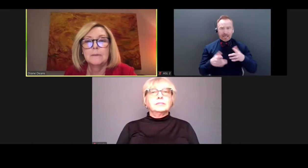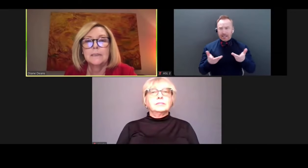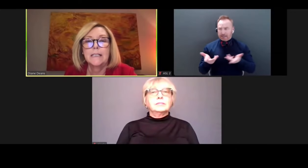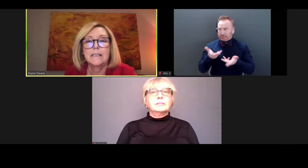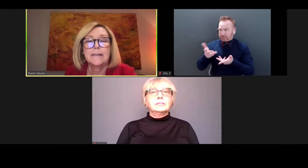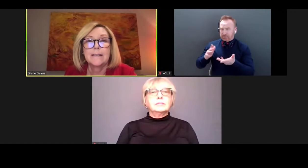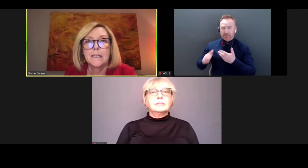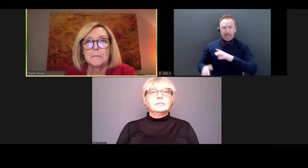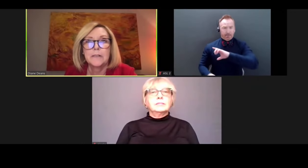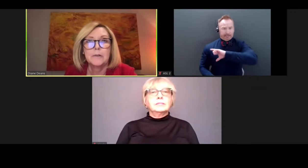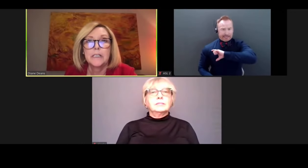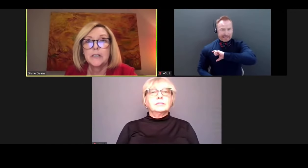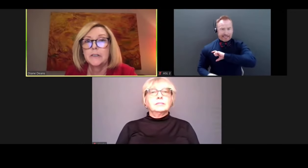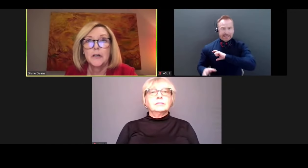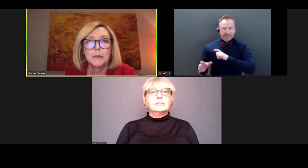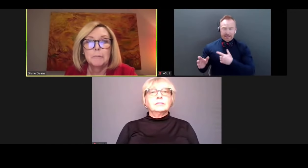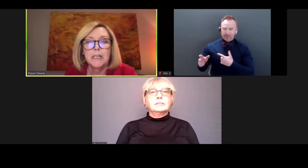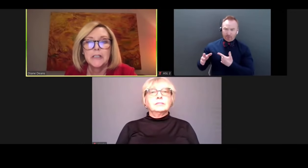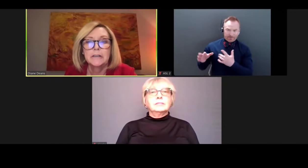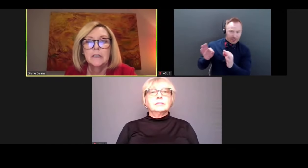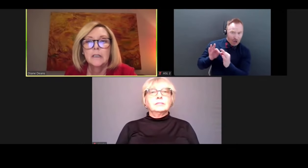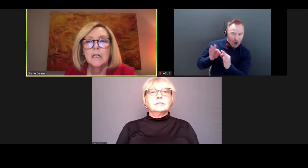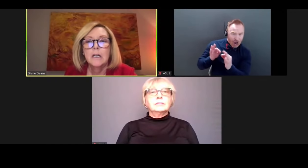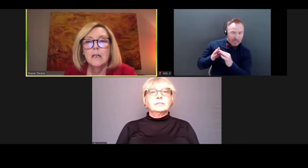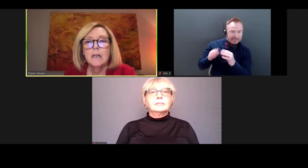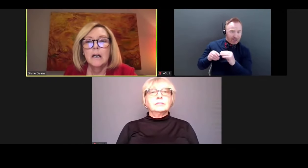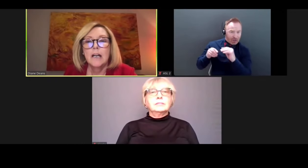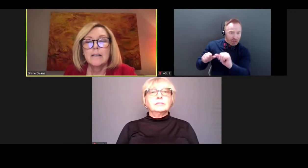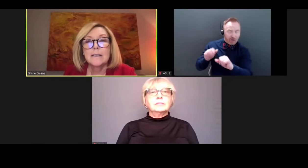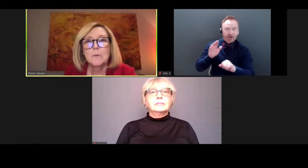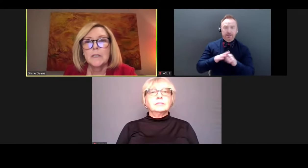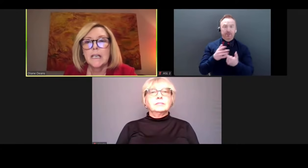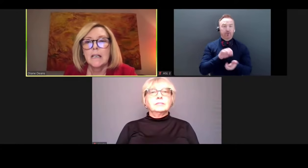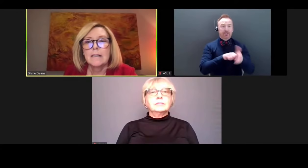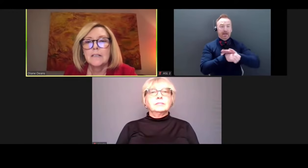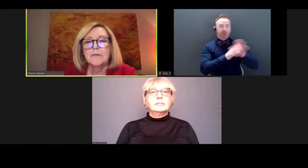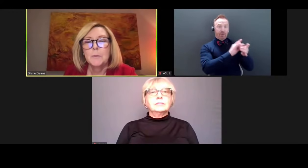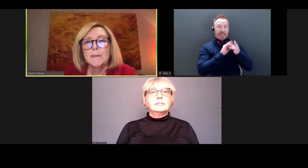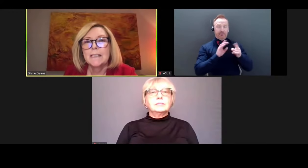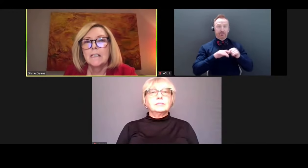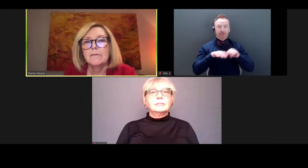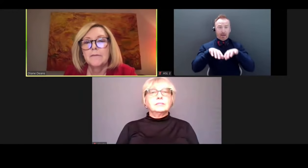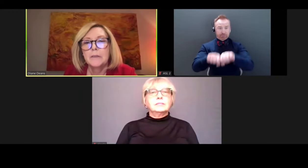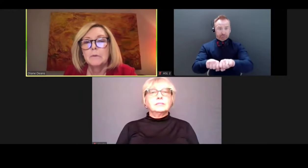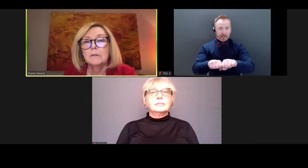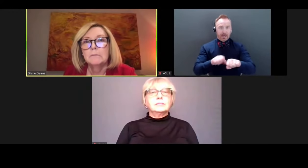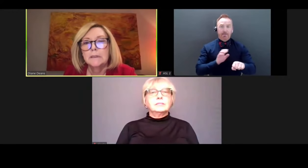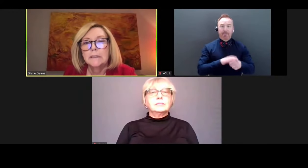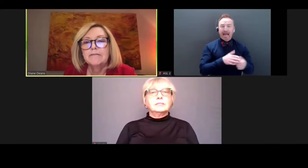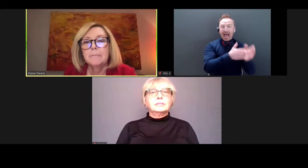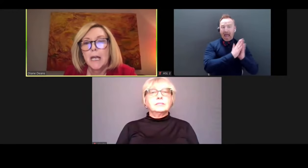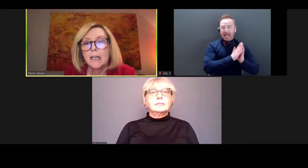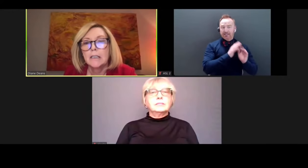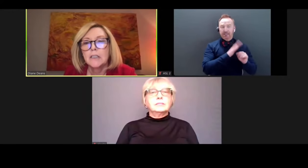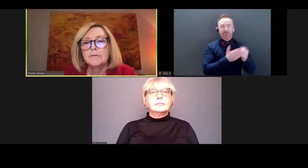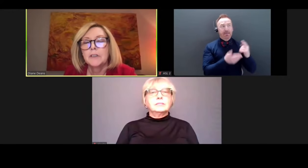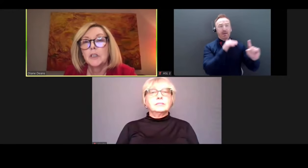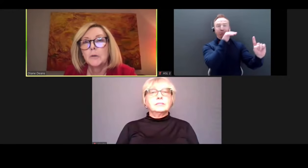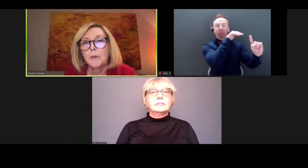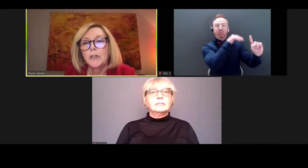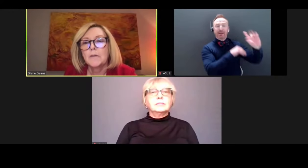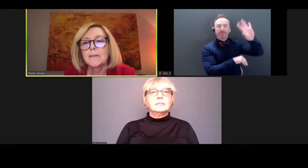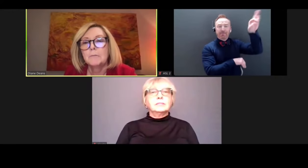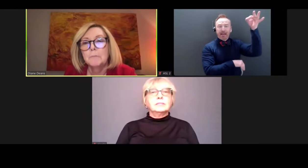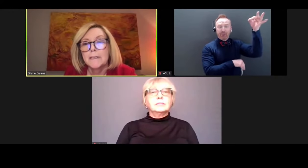costs relating to this demonstration occupation. I also want to ask if you will seek a federal relief package for